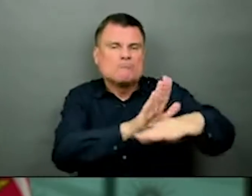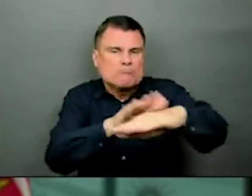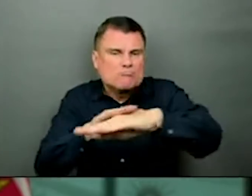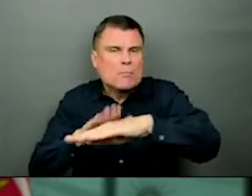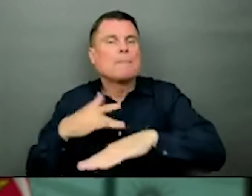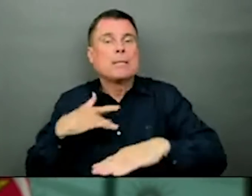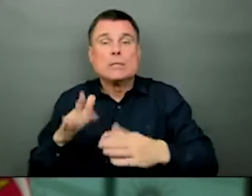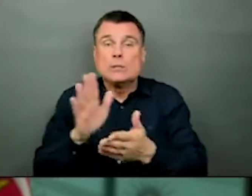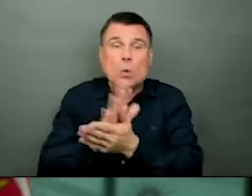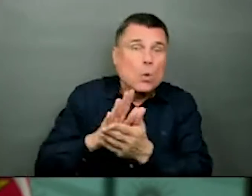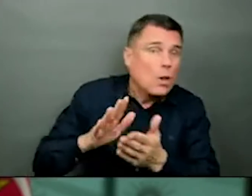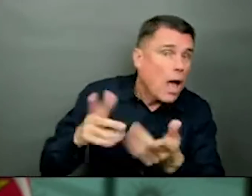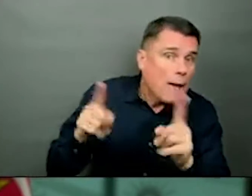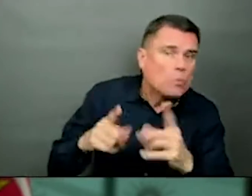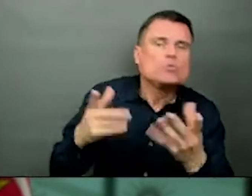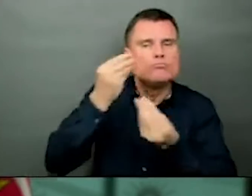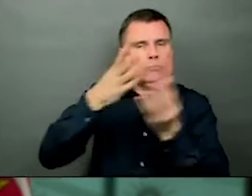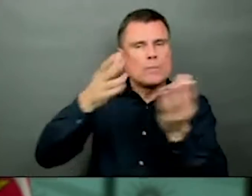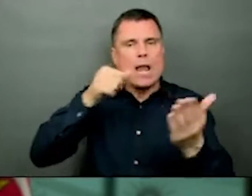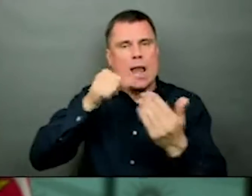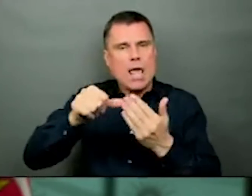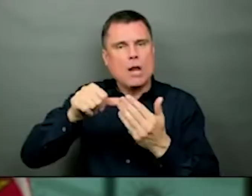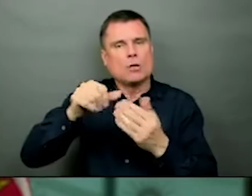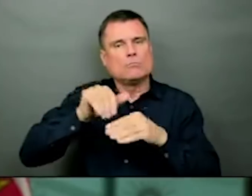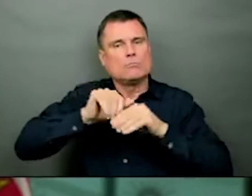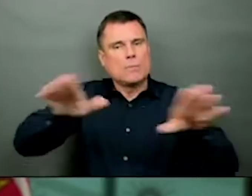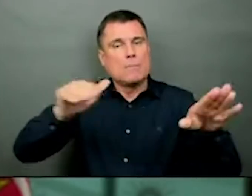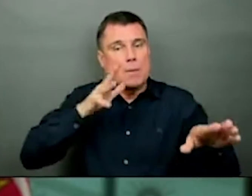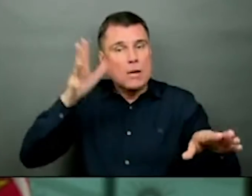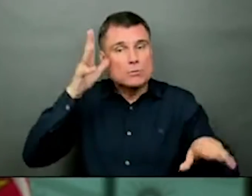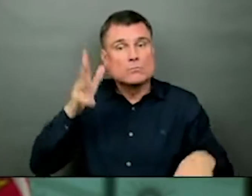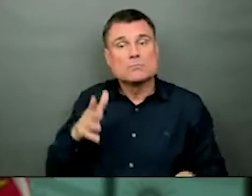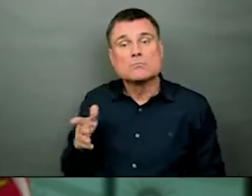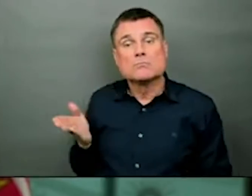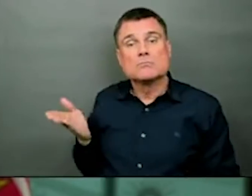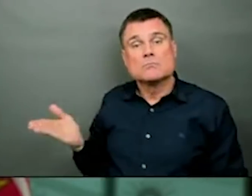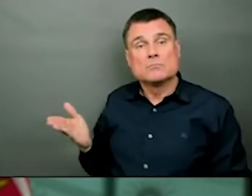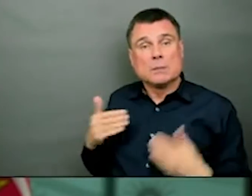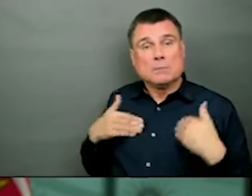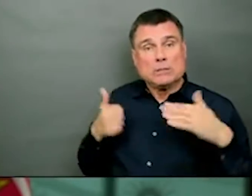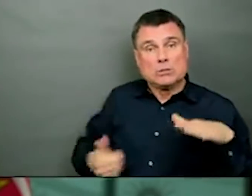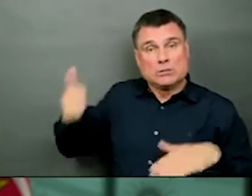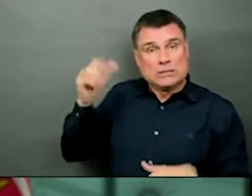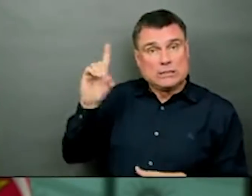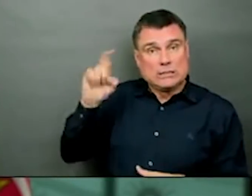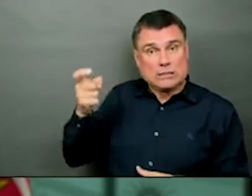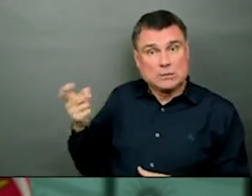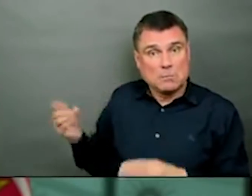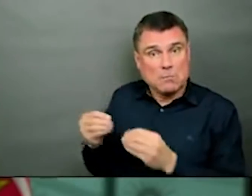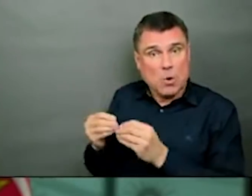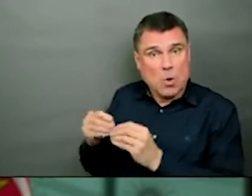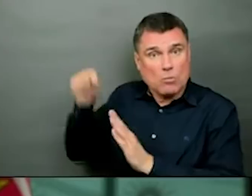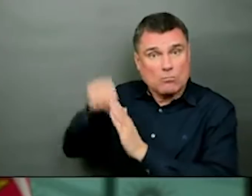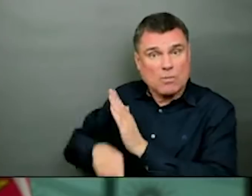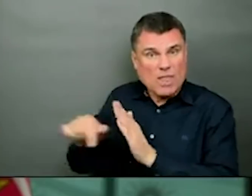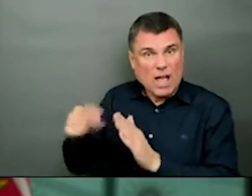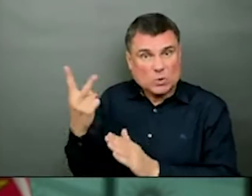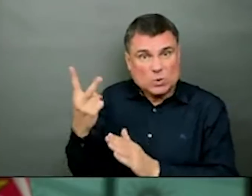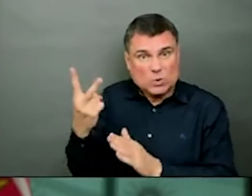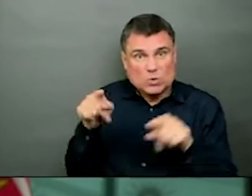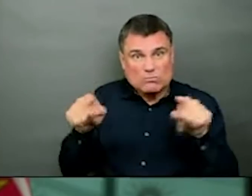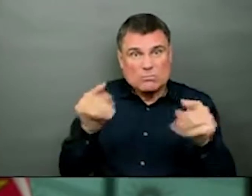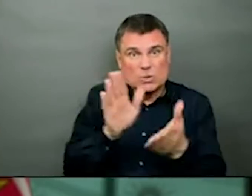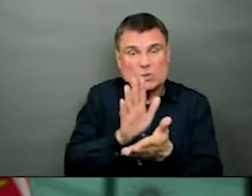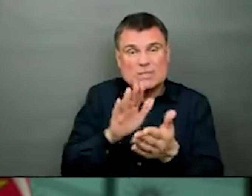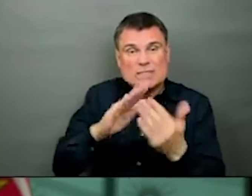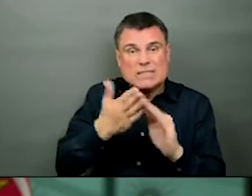about the clusters in North Shore. I don't know if the minister has any. Do you have detailed information on that? But I can say so. Okay. But what I